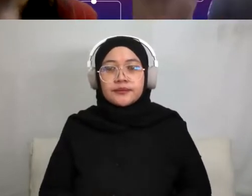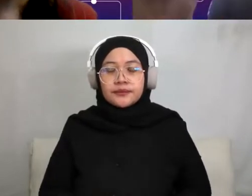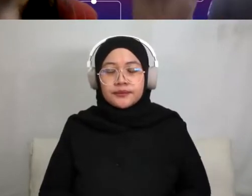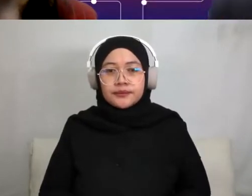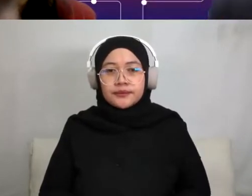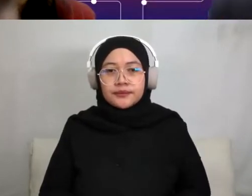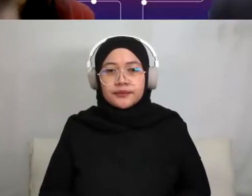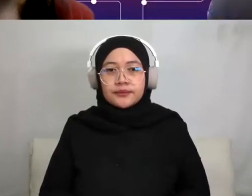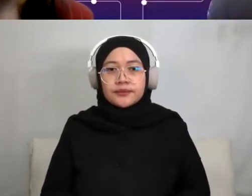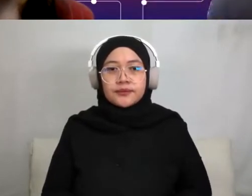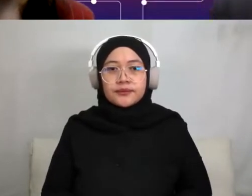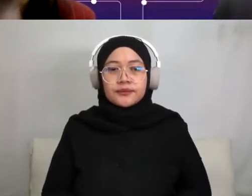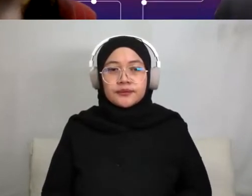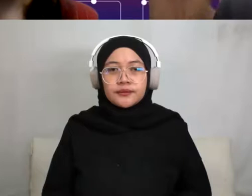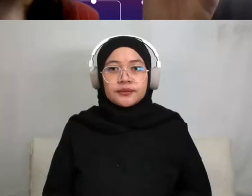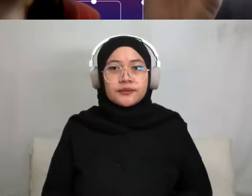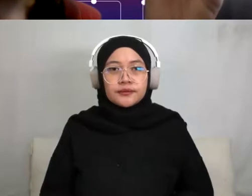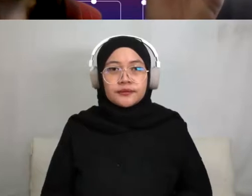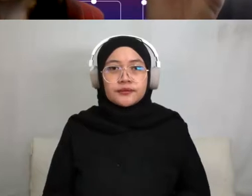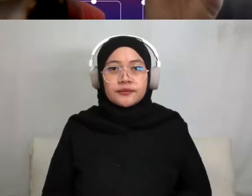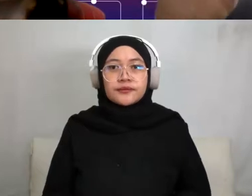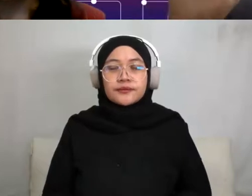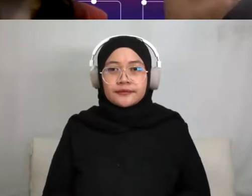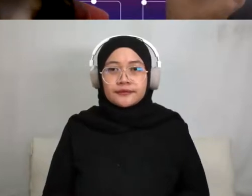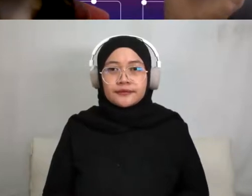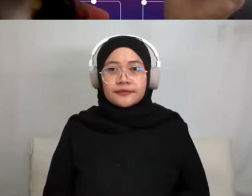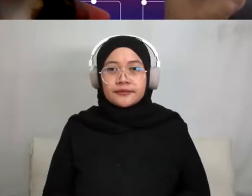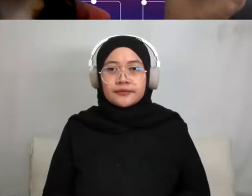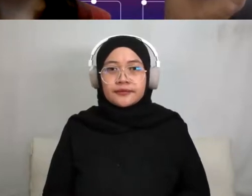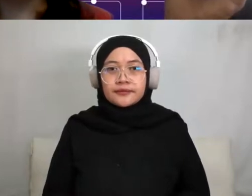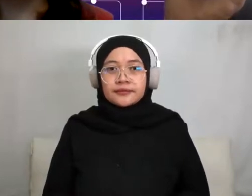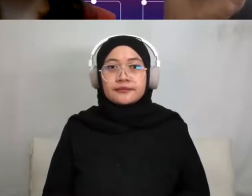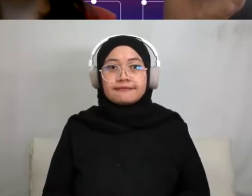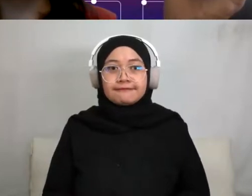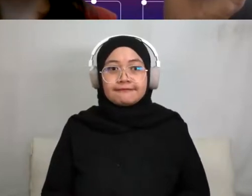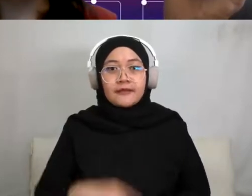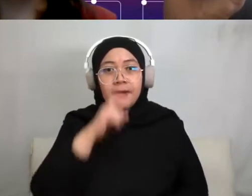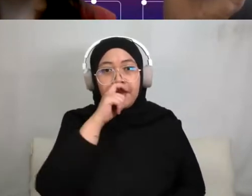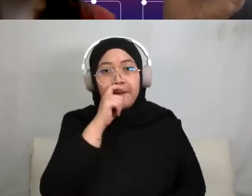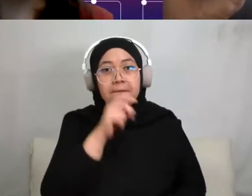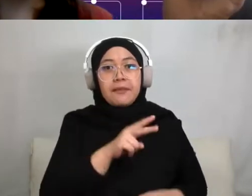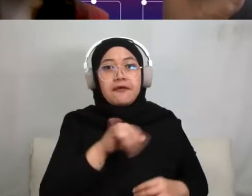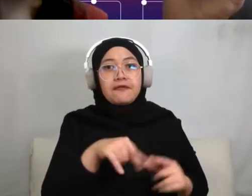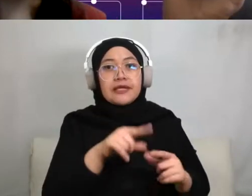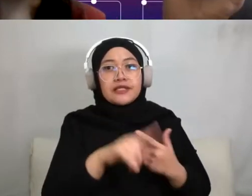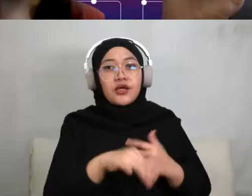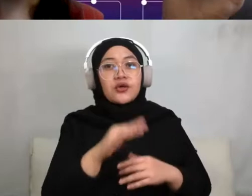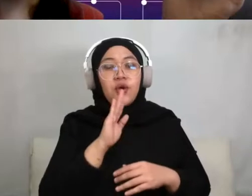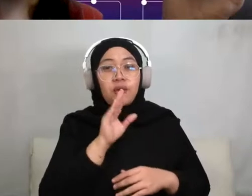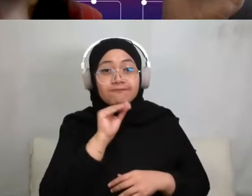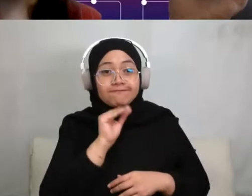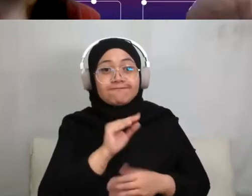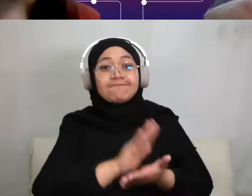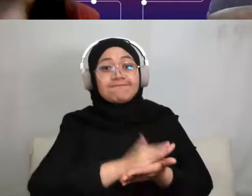per day and more public can be traveled in the electric buses. Yeah. Vijay, once again, can you please slow down your pace of